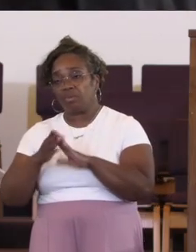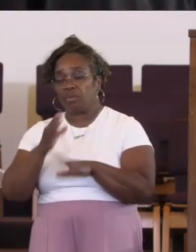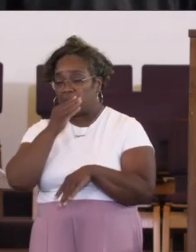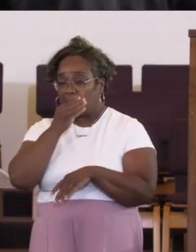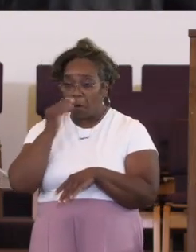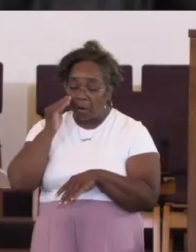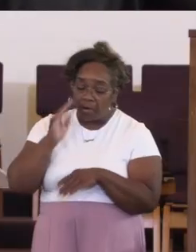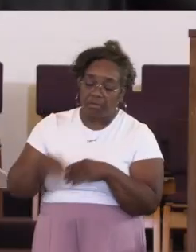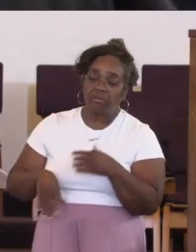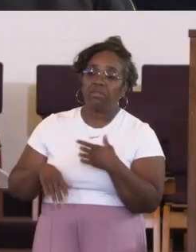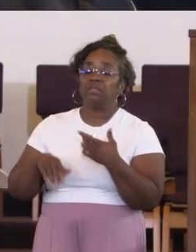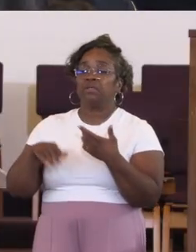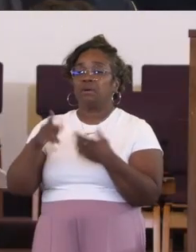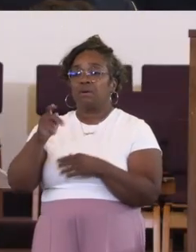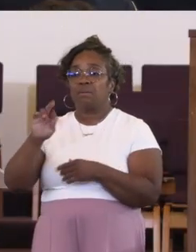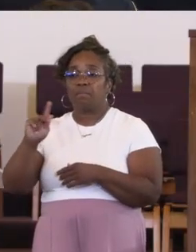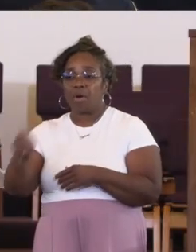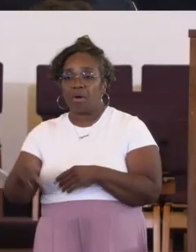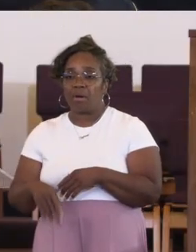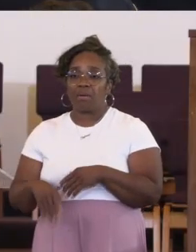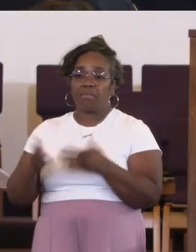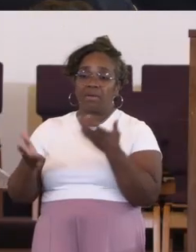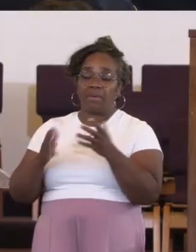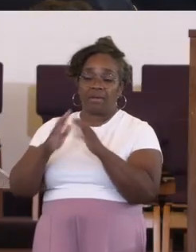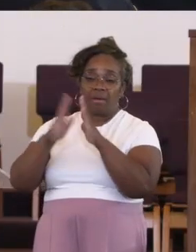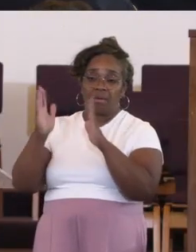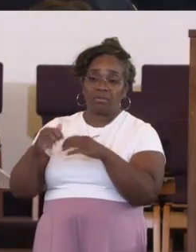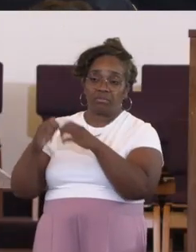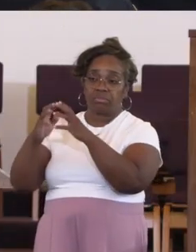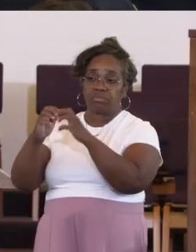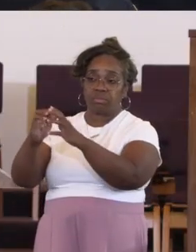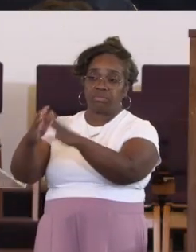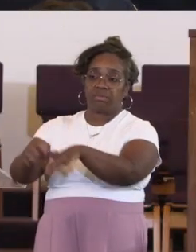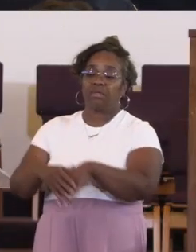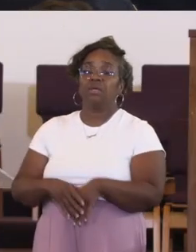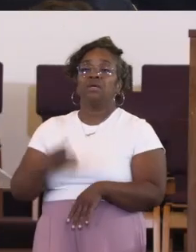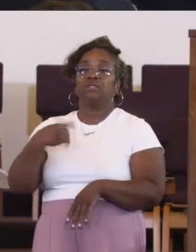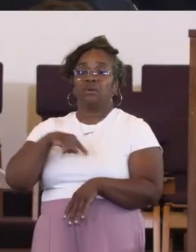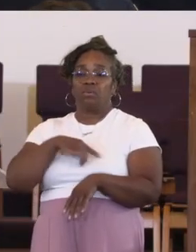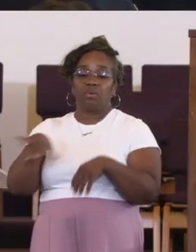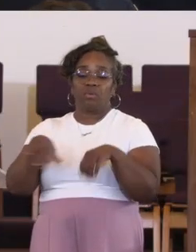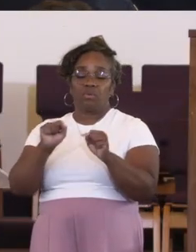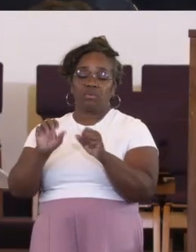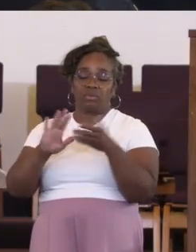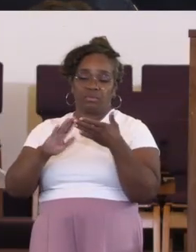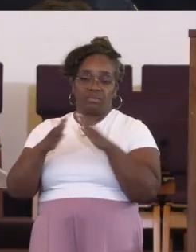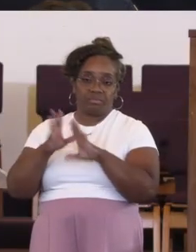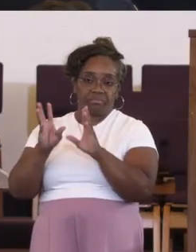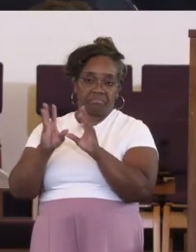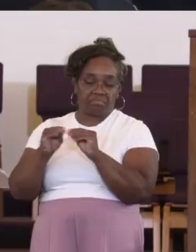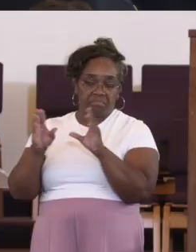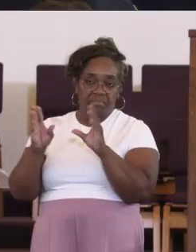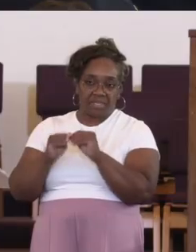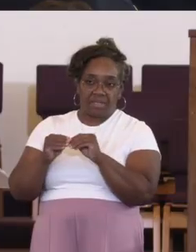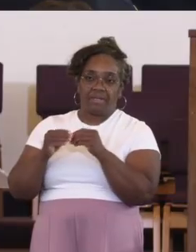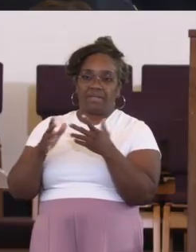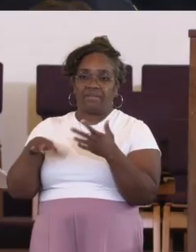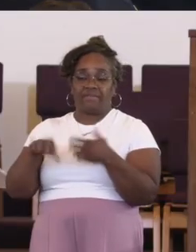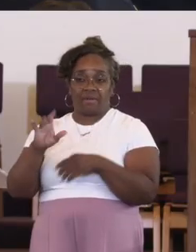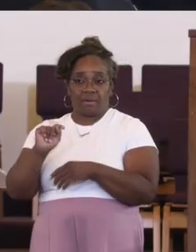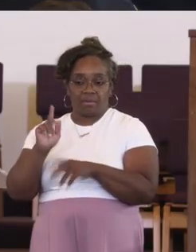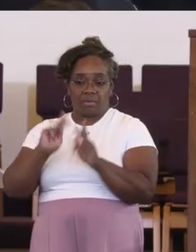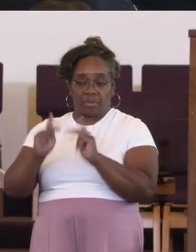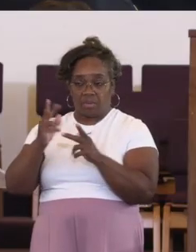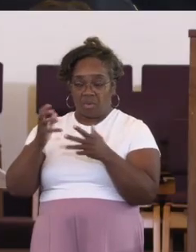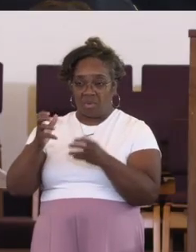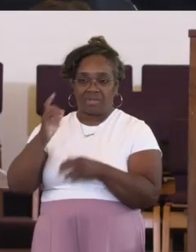could build houses. And so what we try to do is hold community meetings and ask what neighbors want, and it sounds like that's what Ebony is talking about